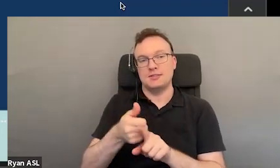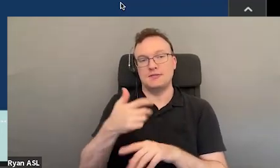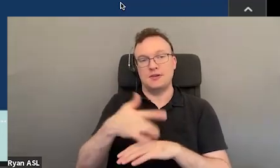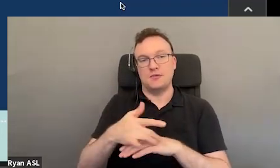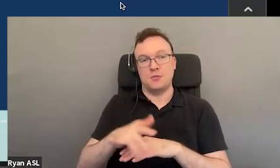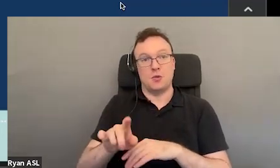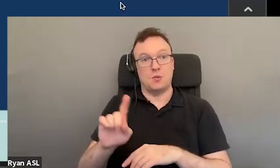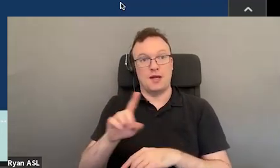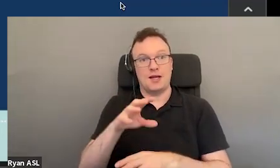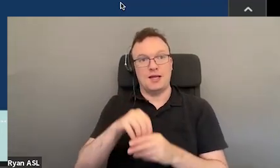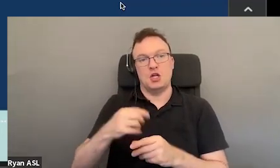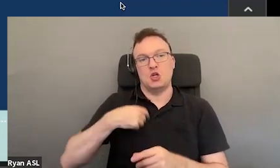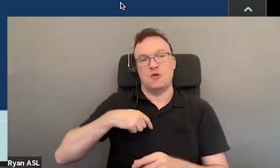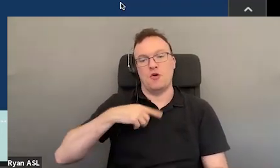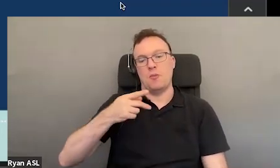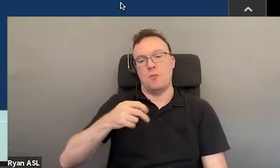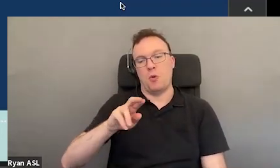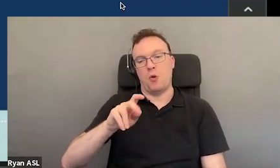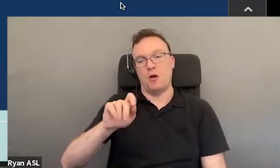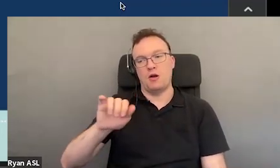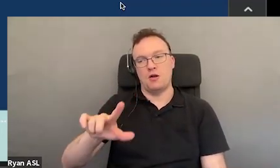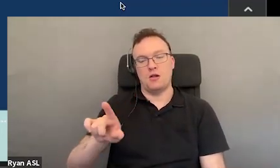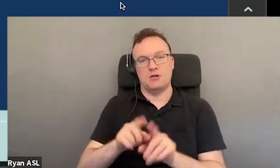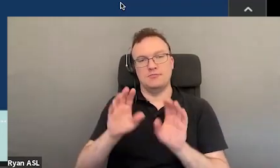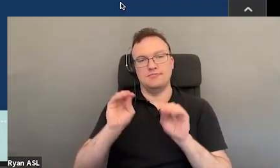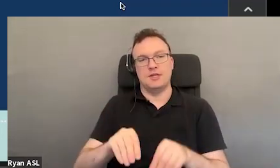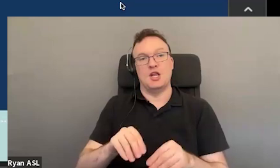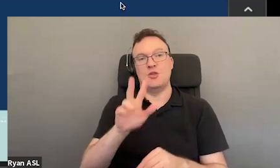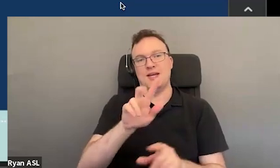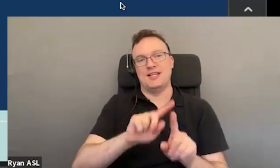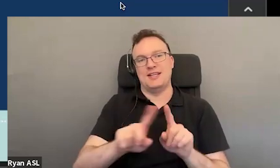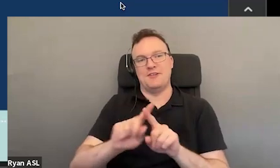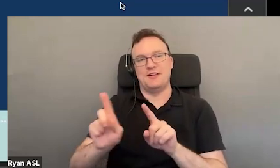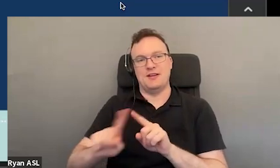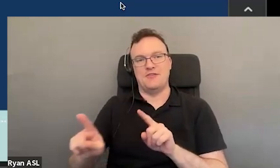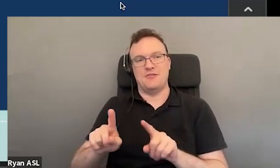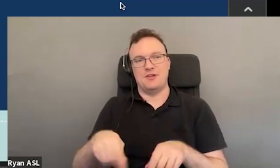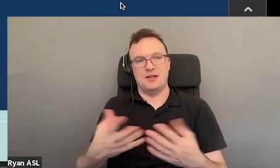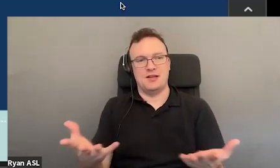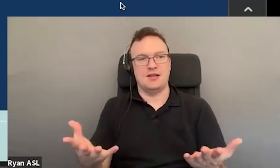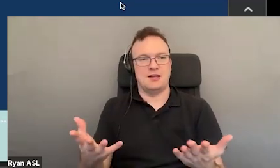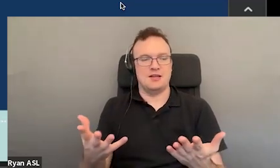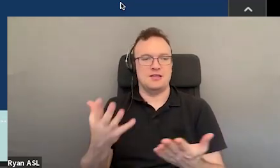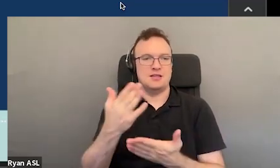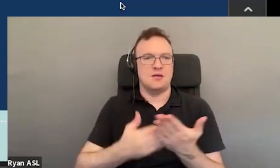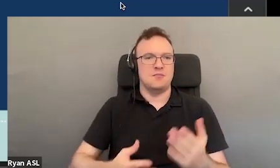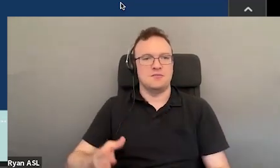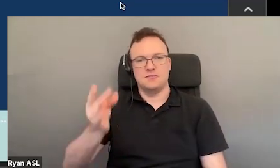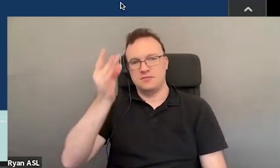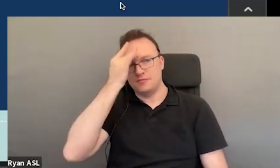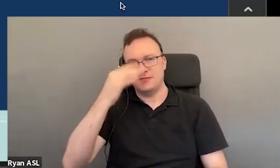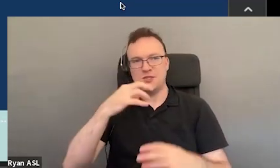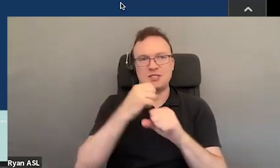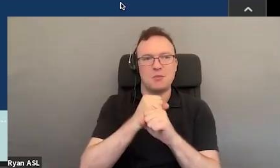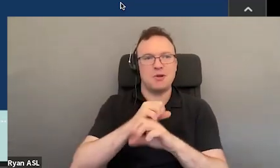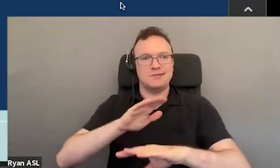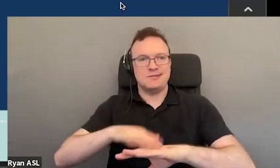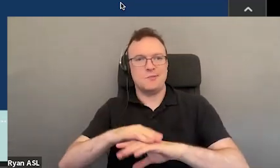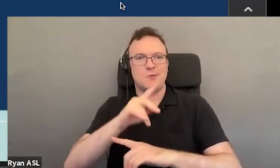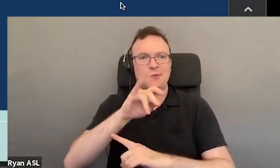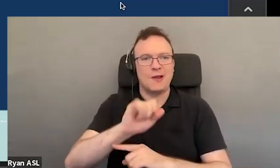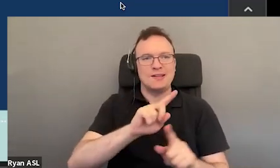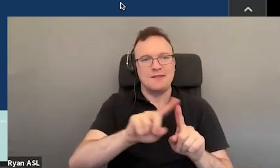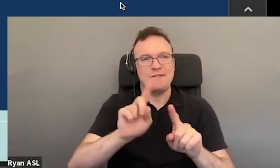the conference portal, and I have put in 3 different handouts that have some extra goodies, takeaways, summaries, extra tips and tricks.